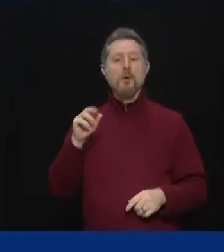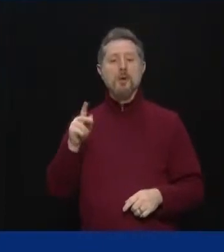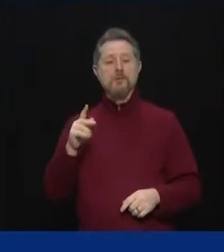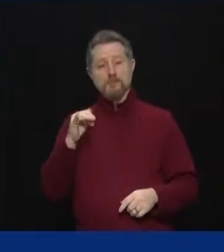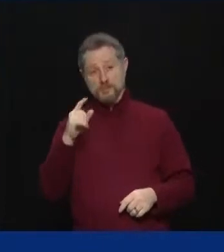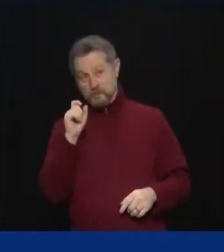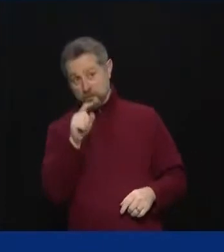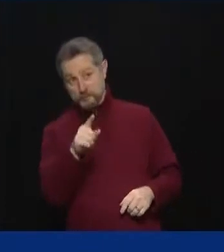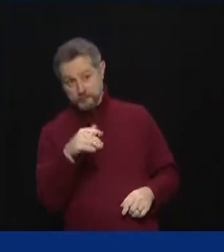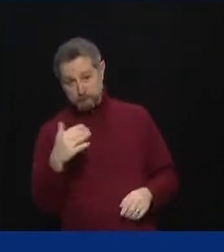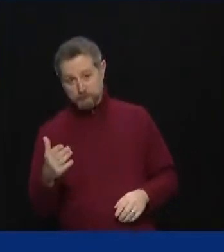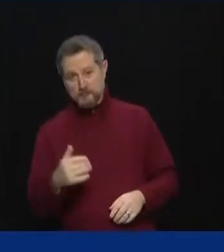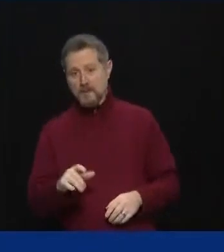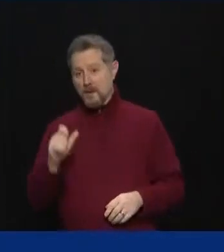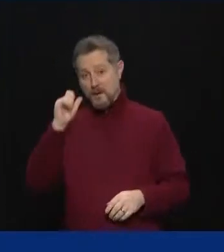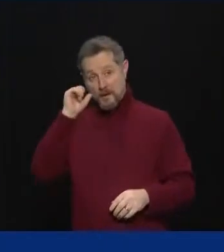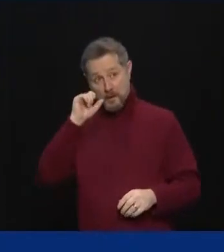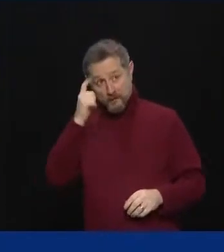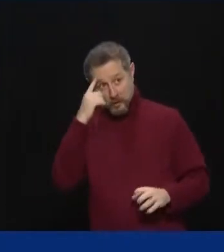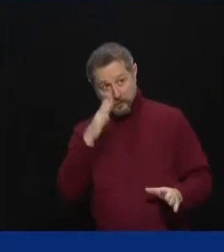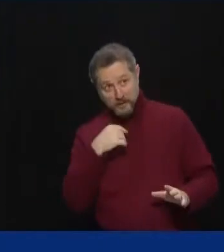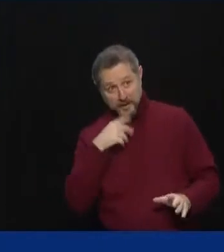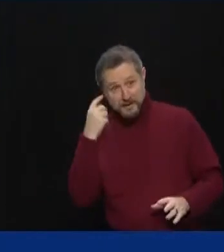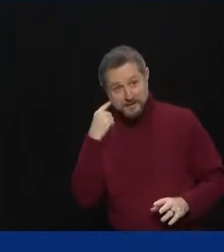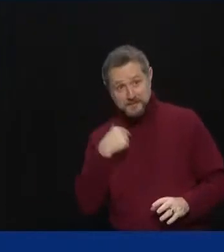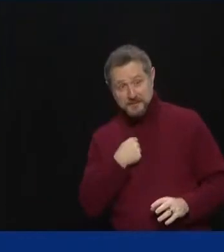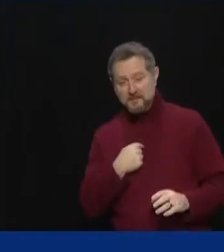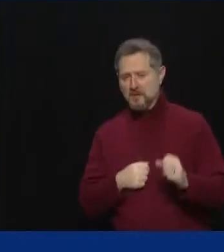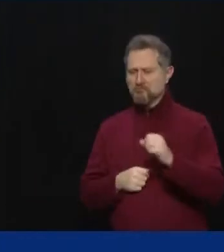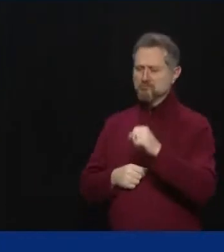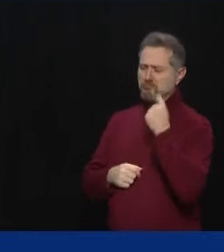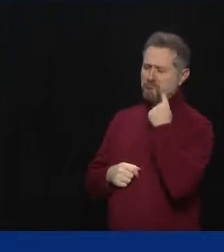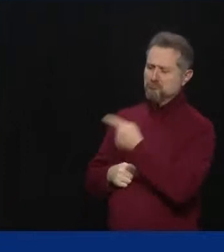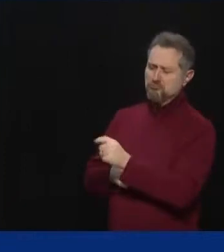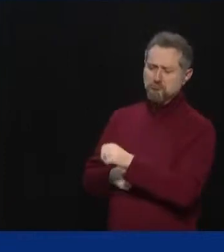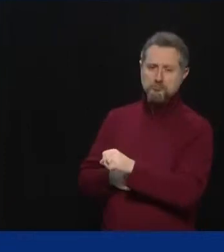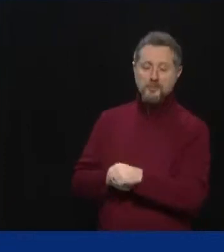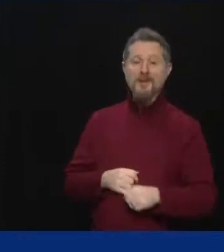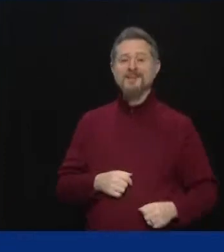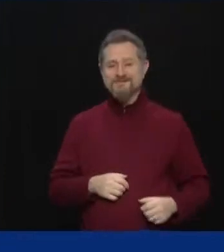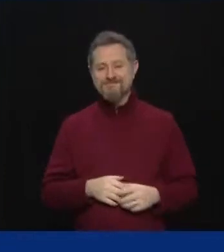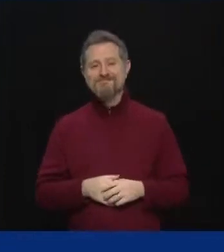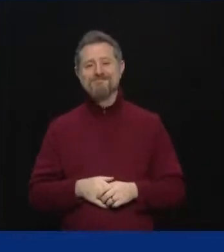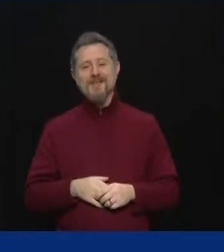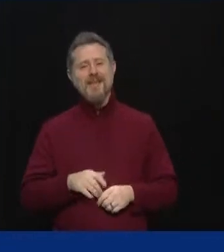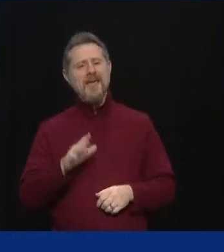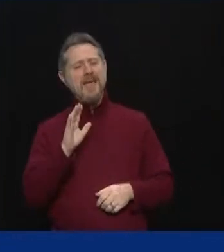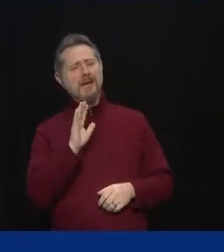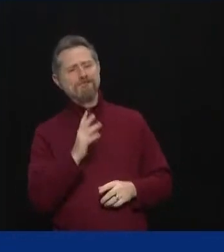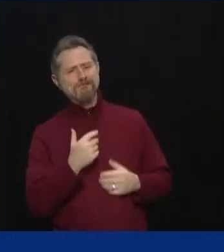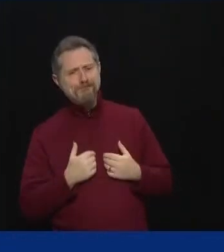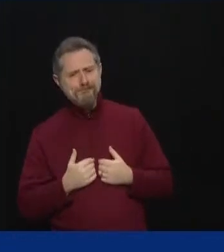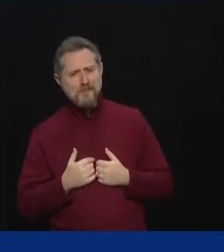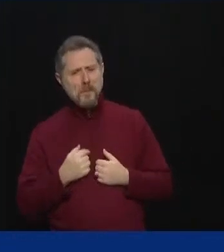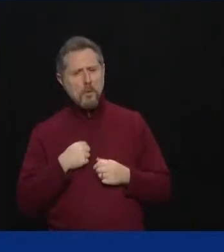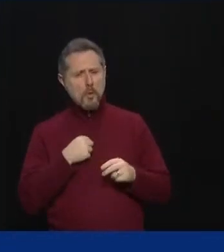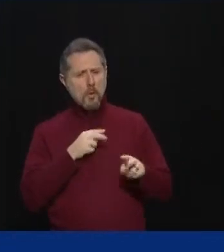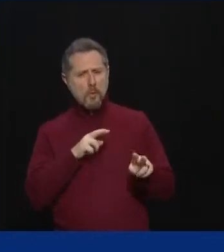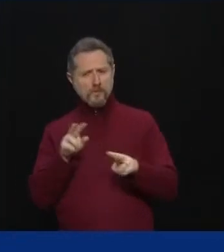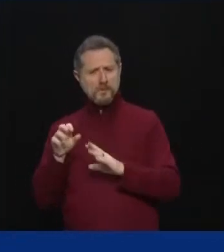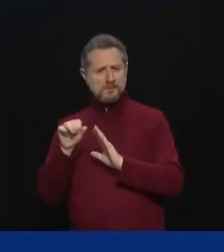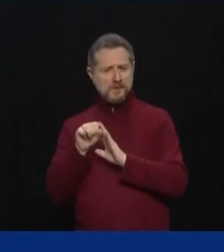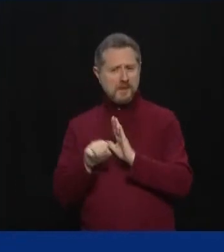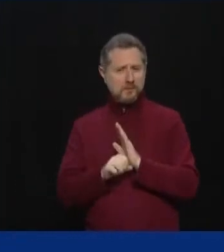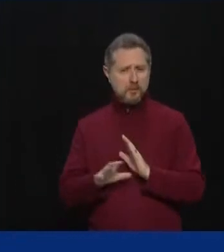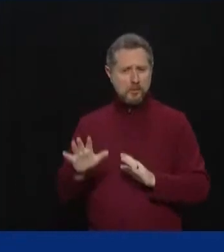Hi, Governor. Can you hear me okay? Yes, I can. Good. So, listen, as we look across the state, we see that the region